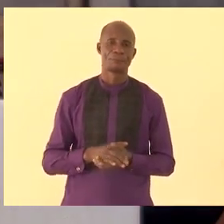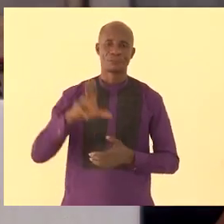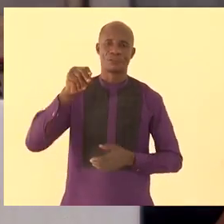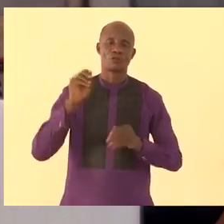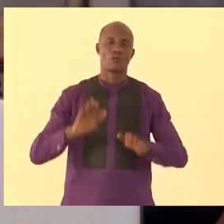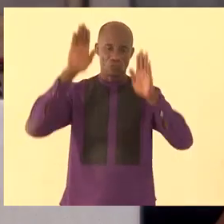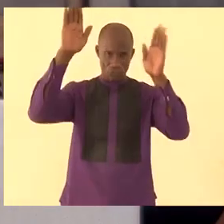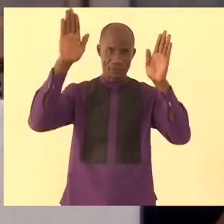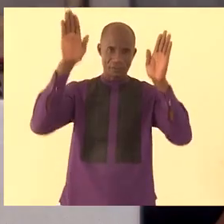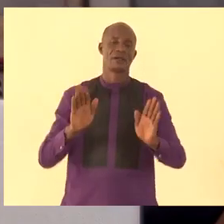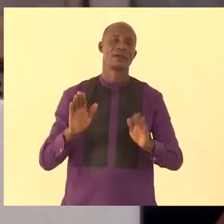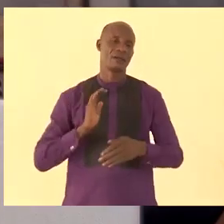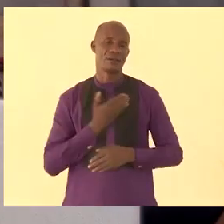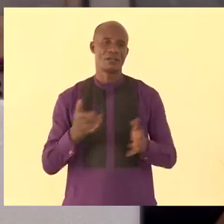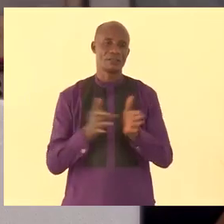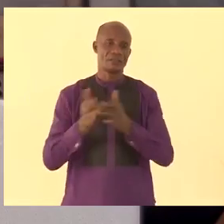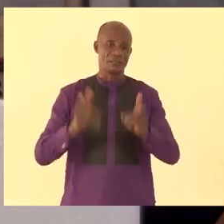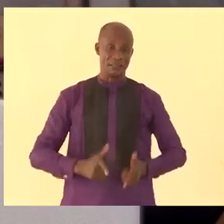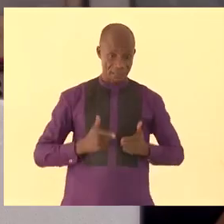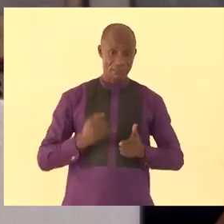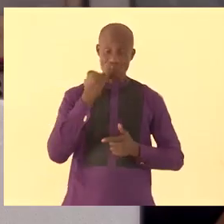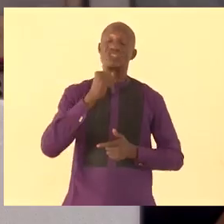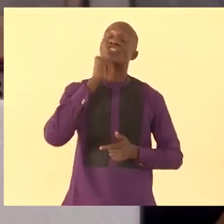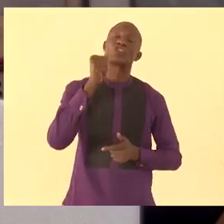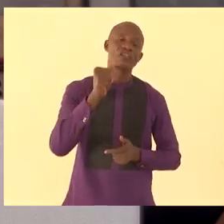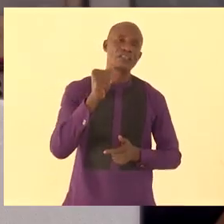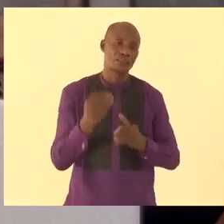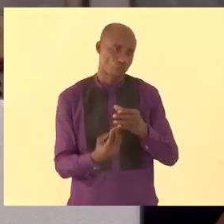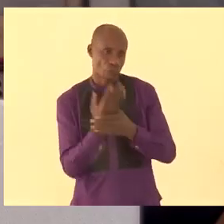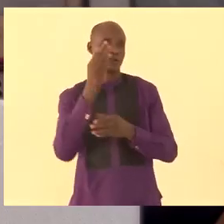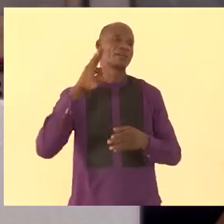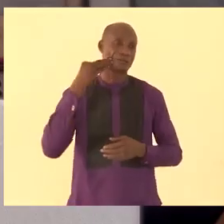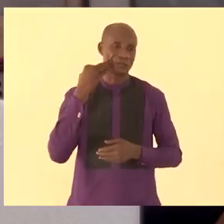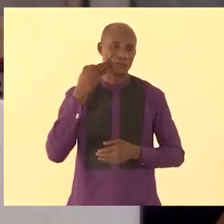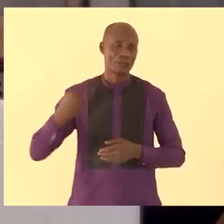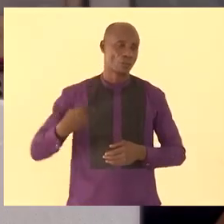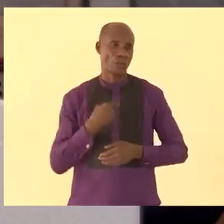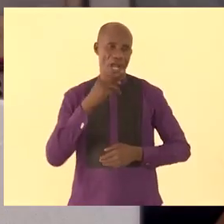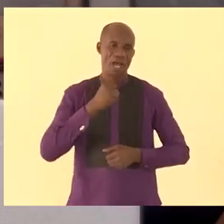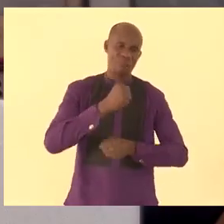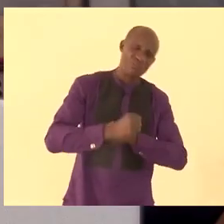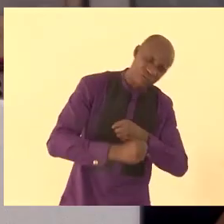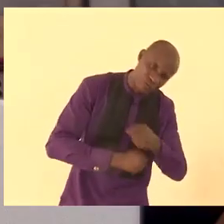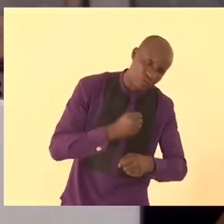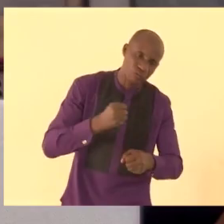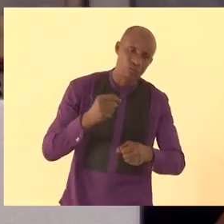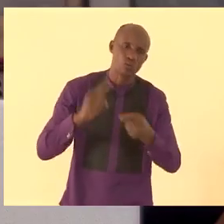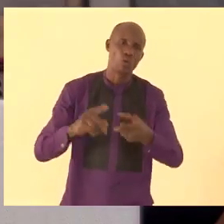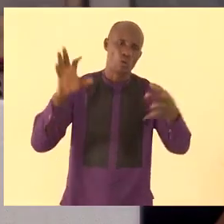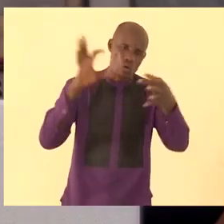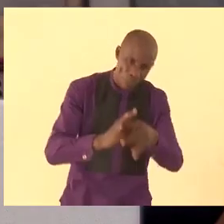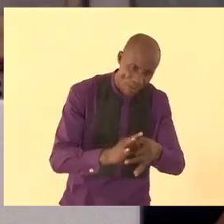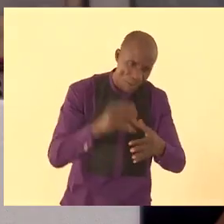No wonder our Christian life is not bearing fruits, because we are struggling to combine what is not